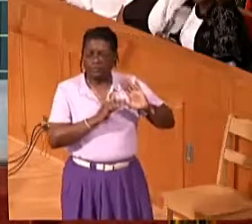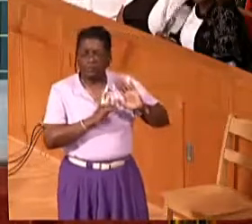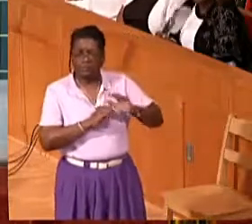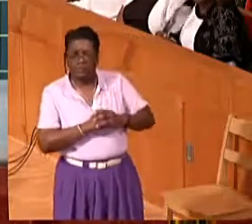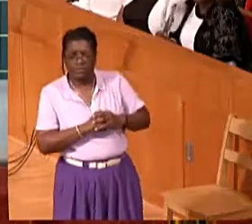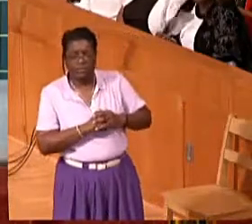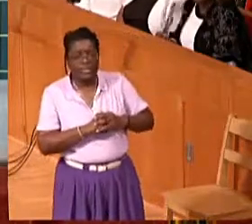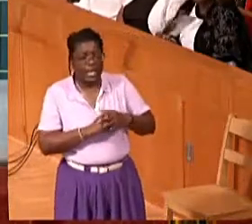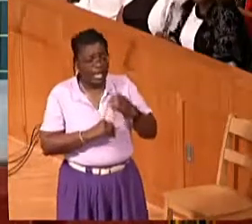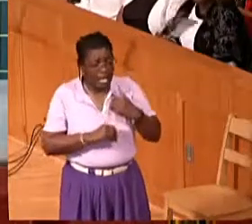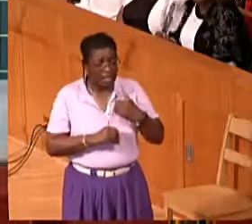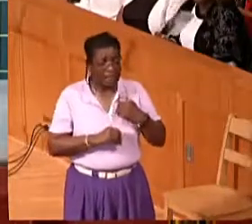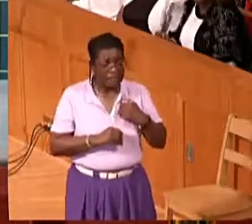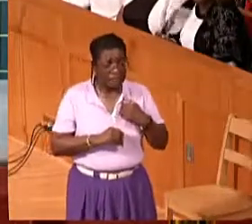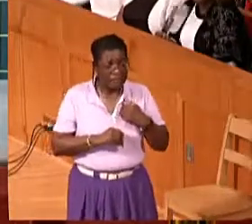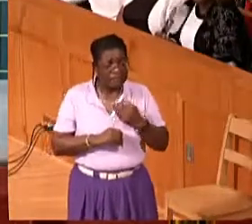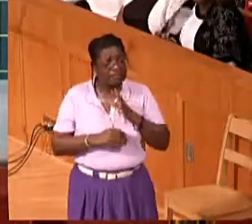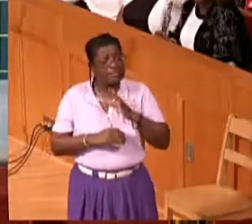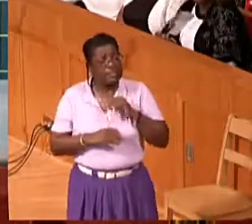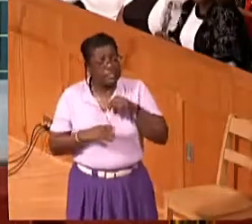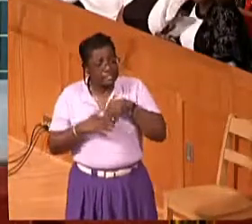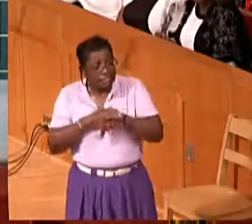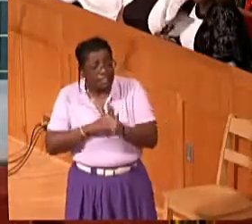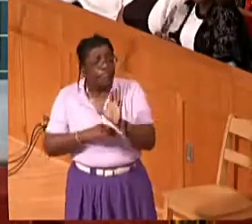me. Come on, help me if you can.